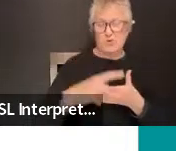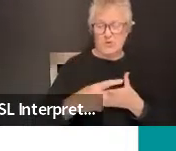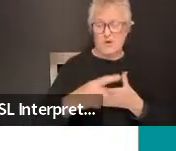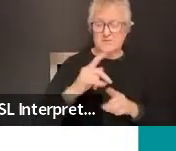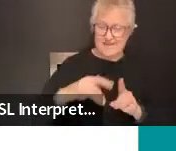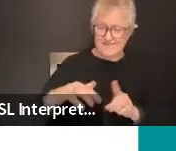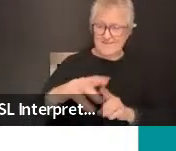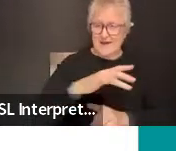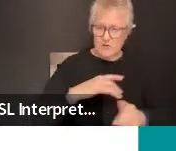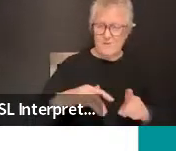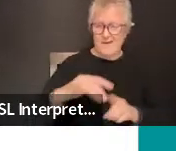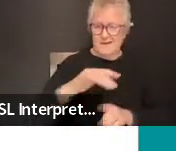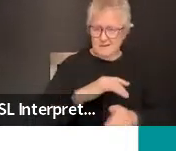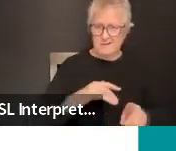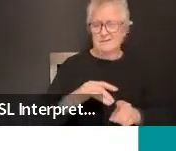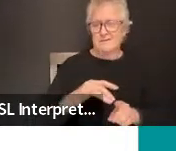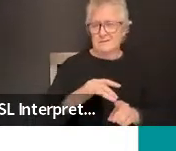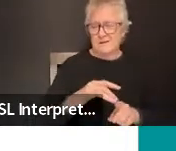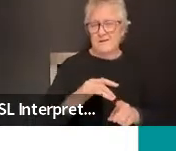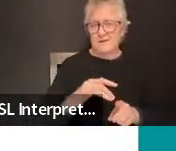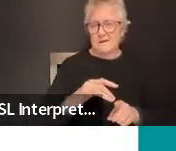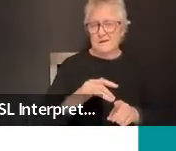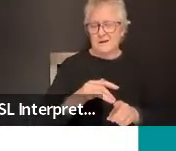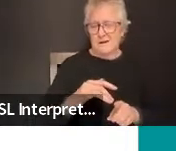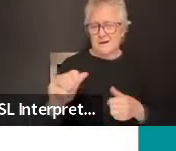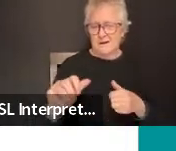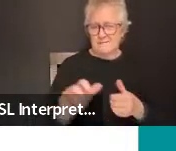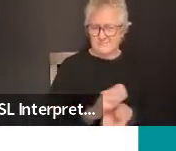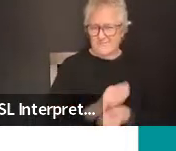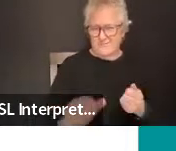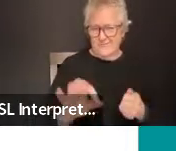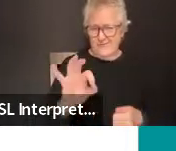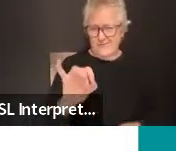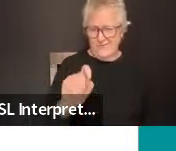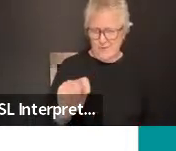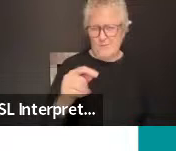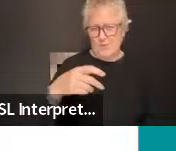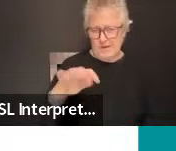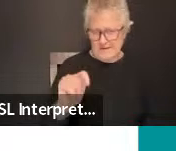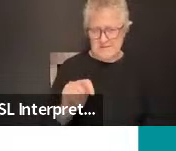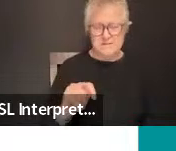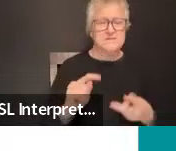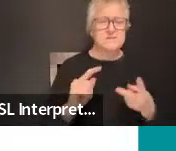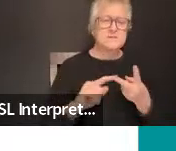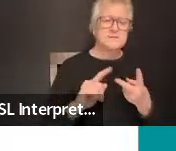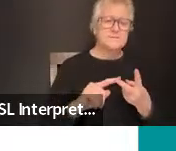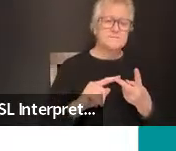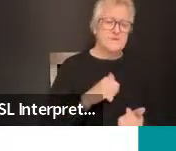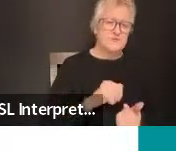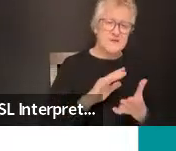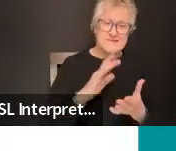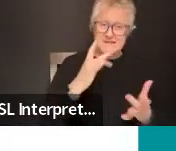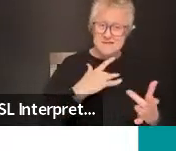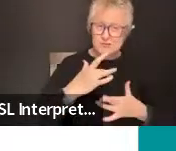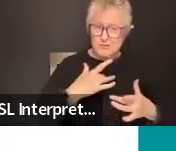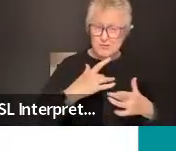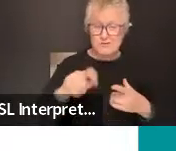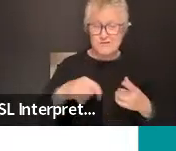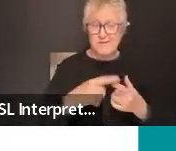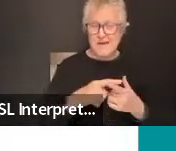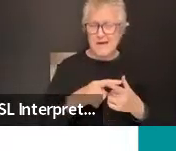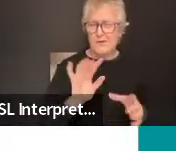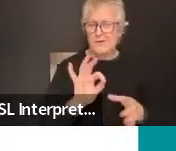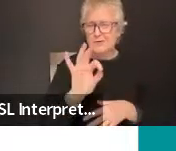on low-income individuals, focus on rectifying past mistakes, such as I-5's impact